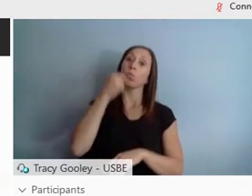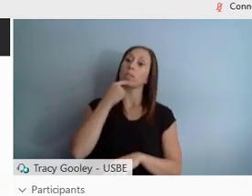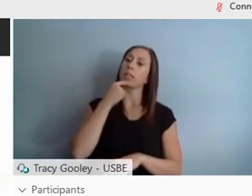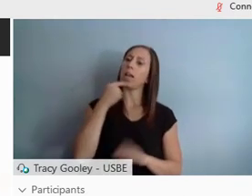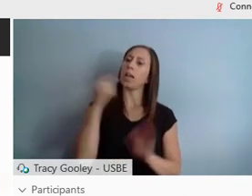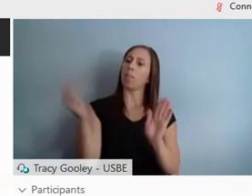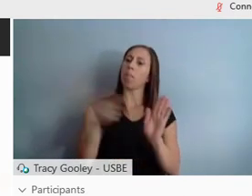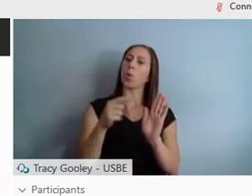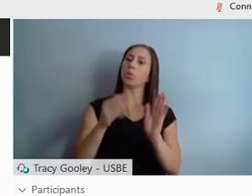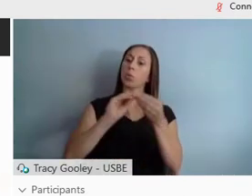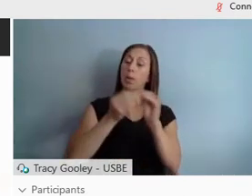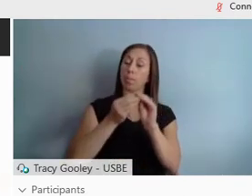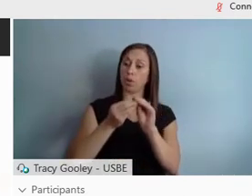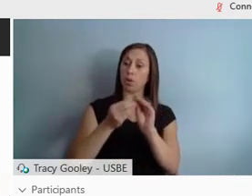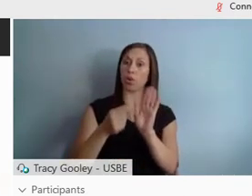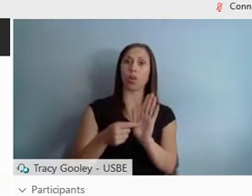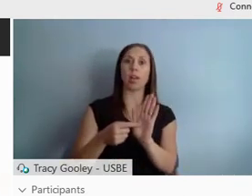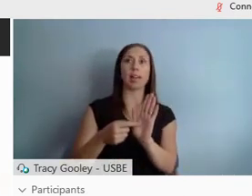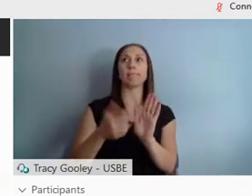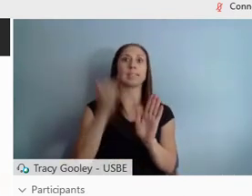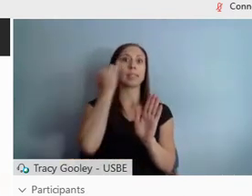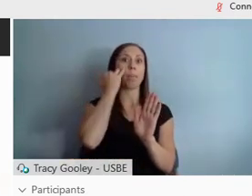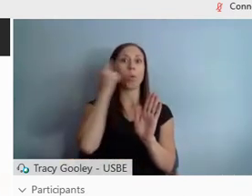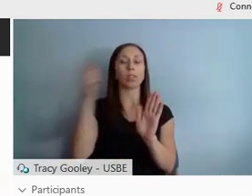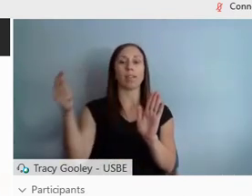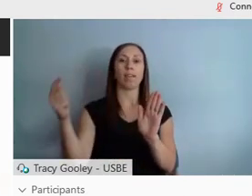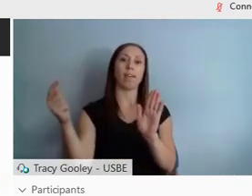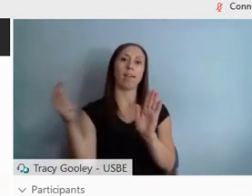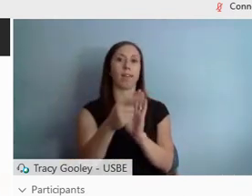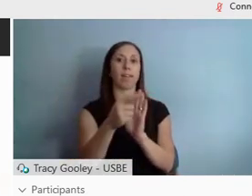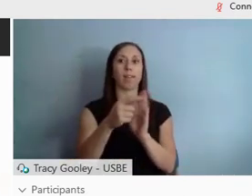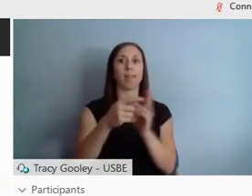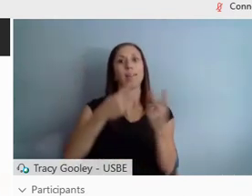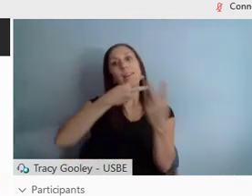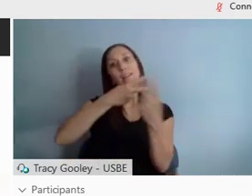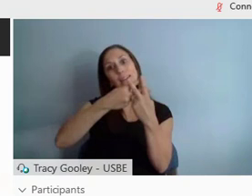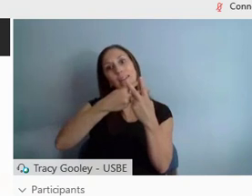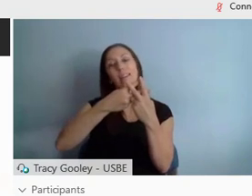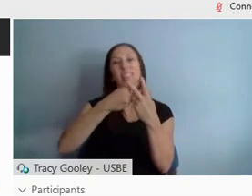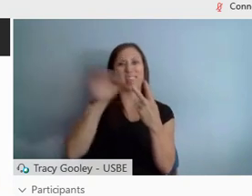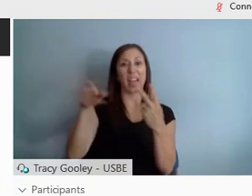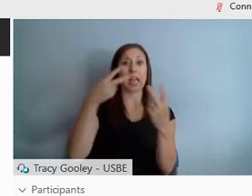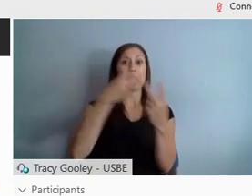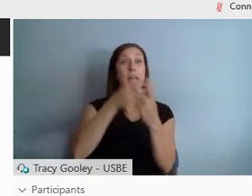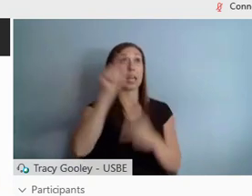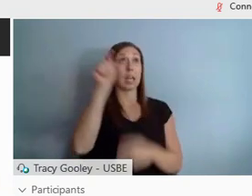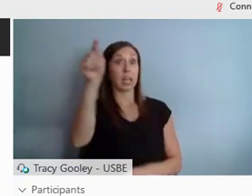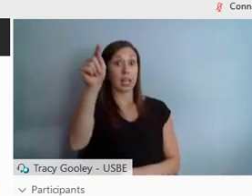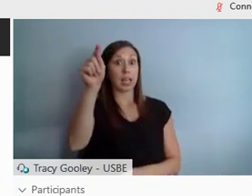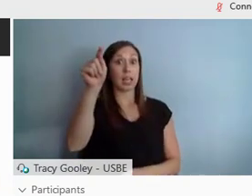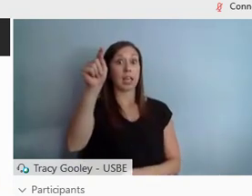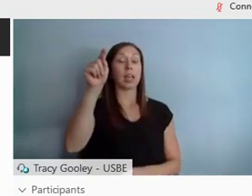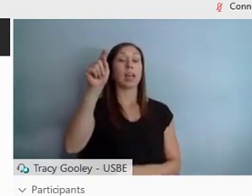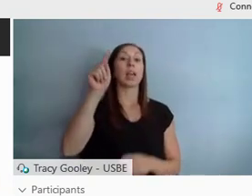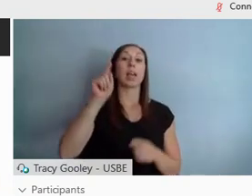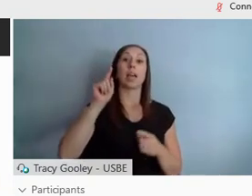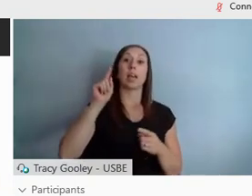say point to a number and say they point to the hashtag or the pound symbol, and then